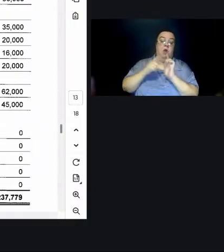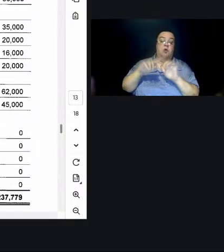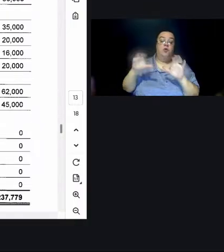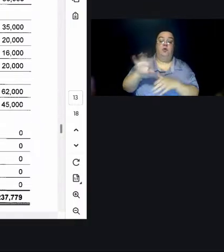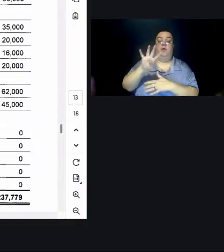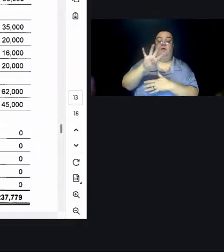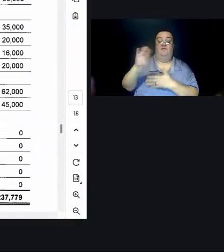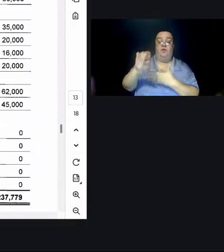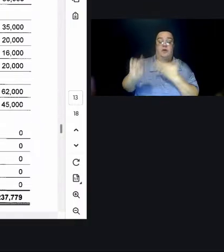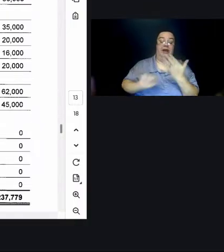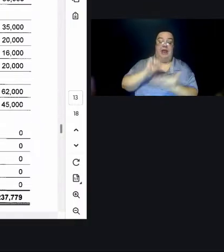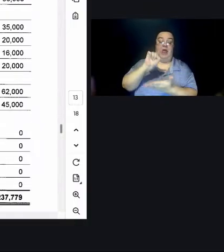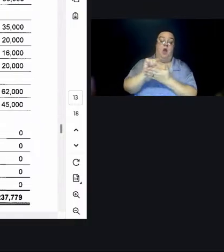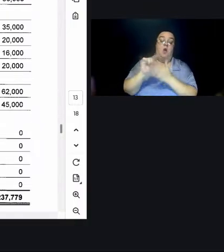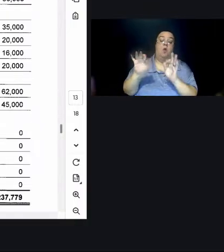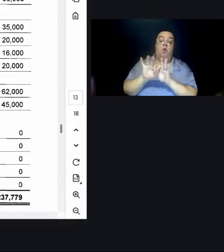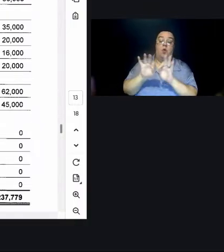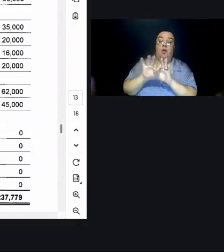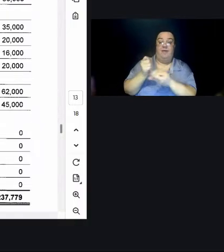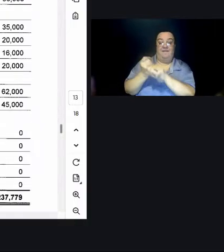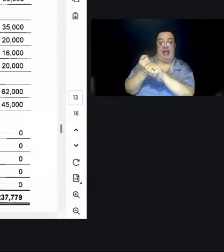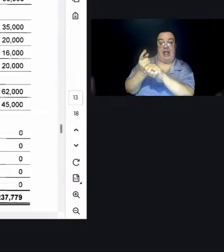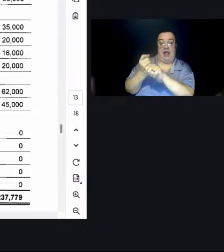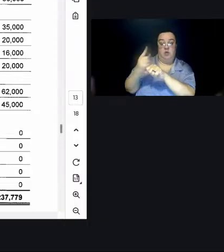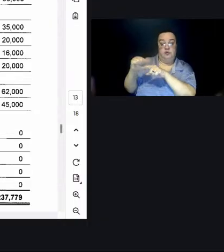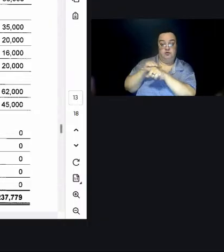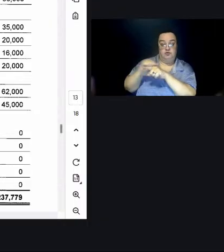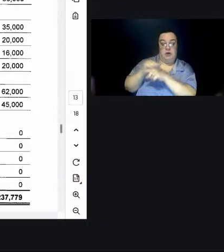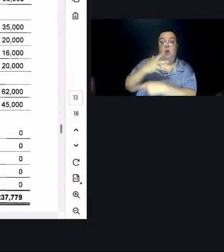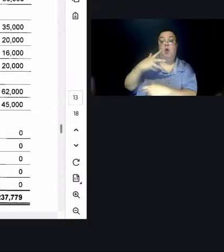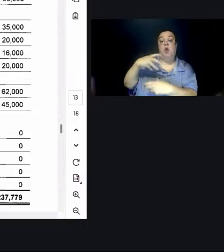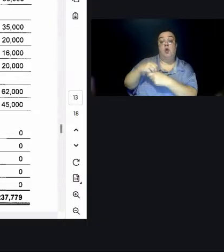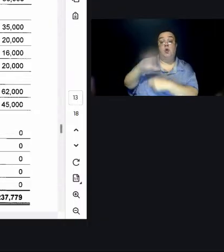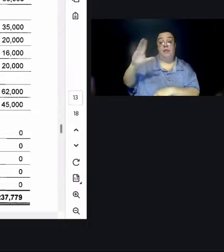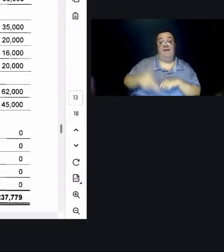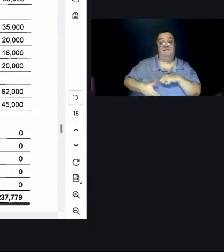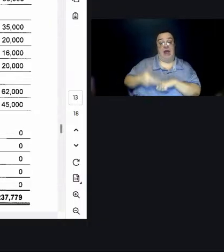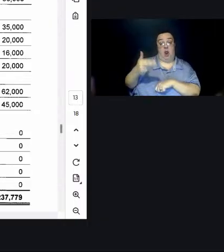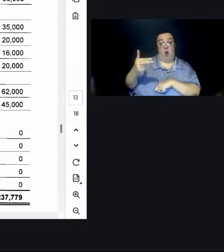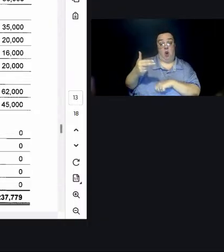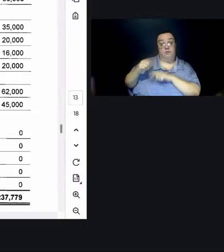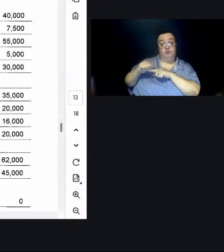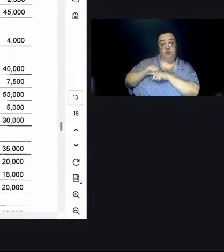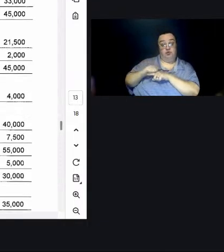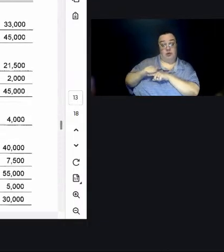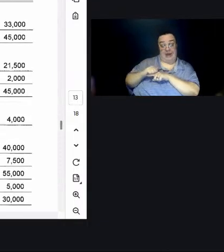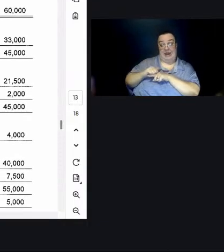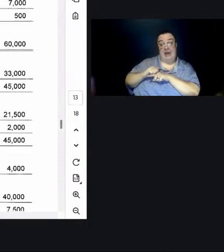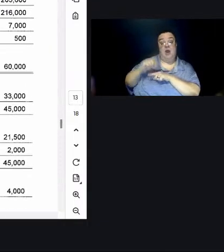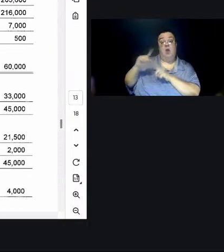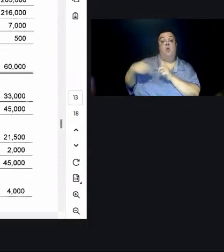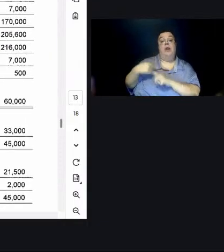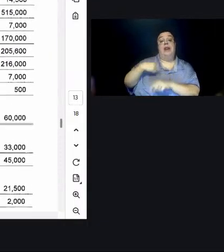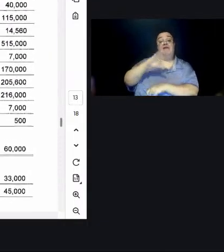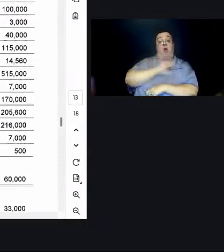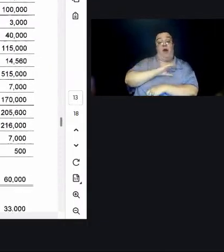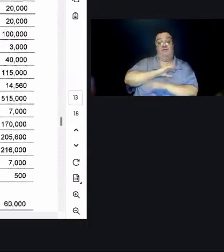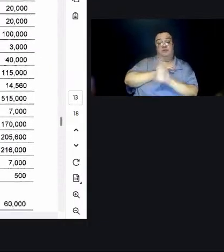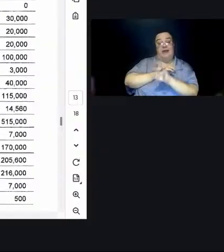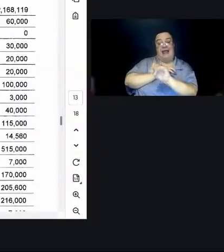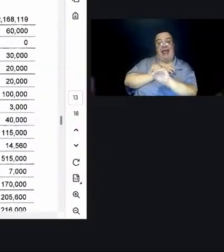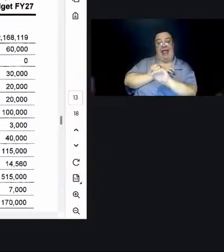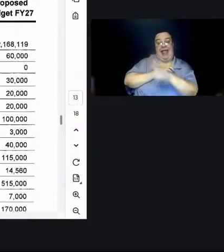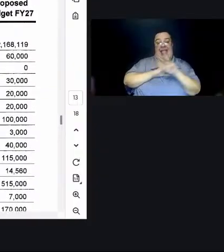of annual training to include their firearms training. So when you taking officers out of service for the